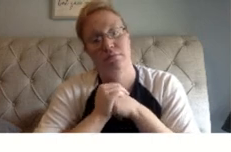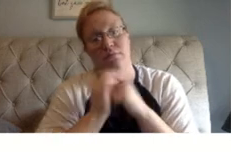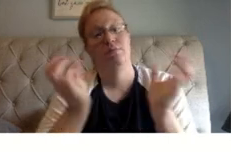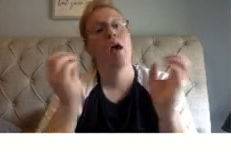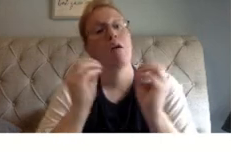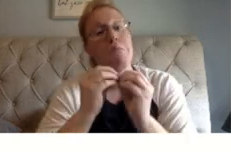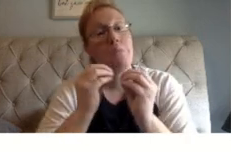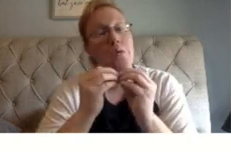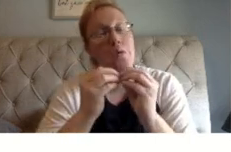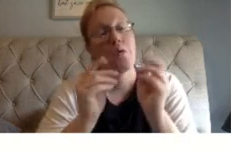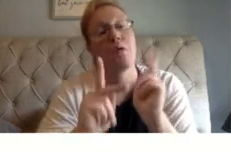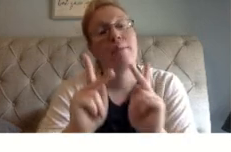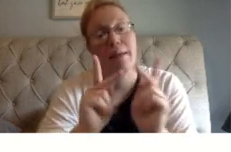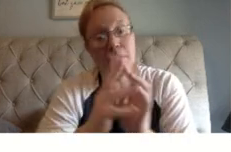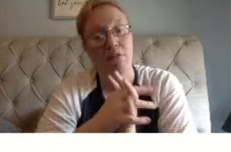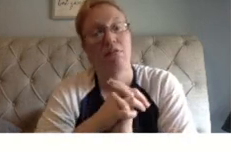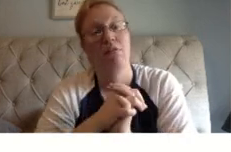More people.